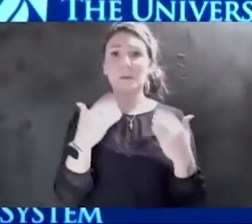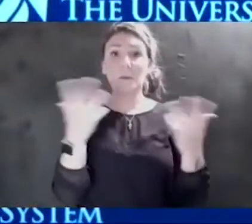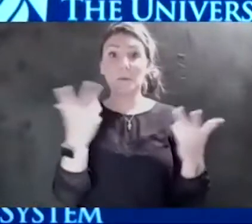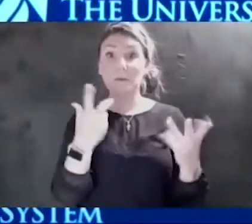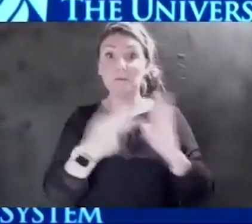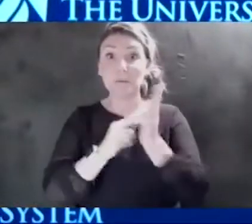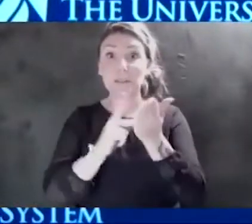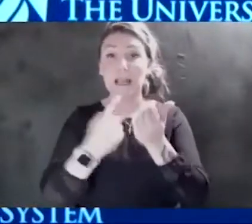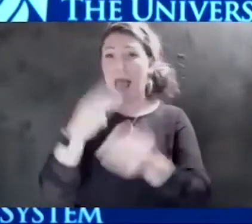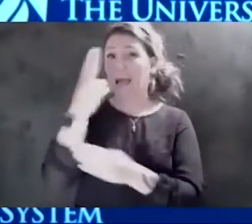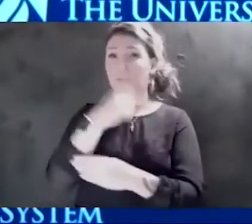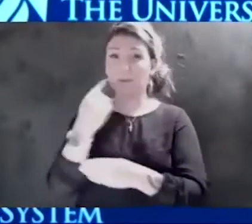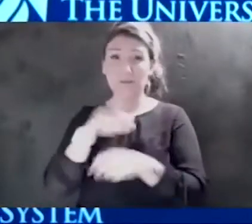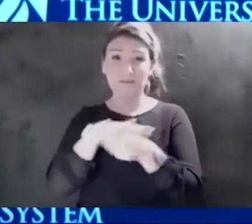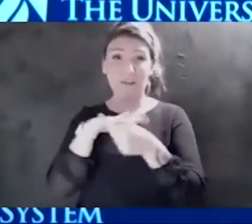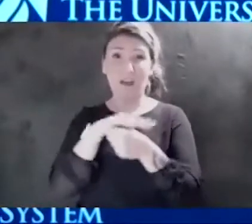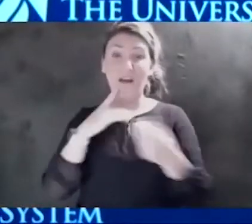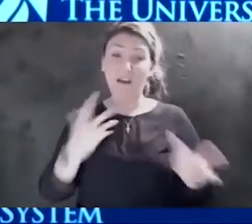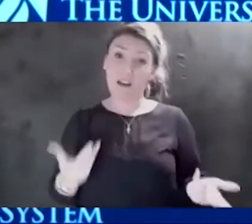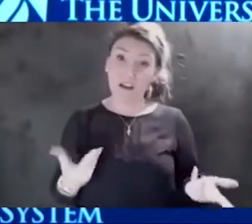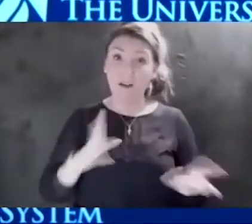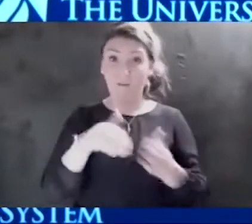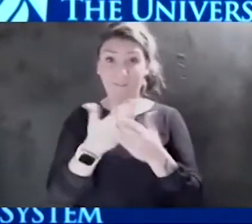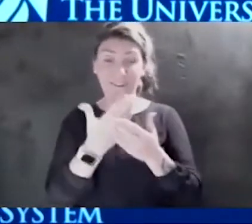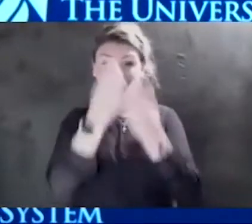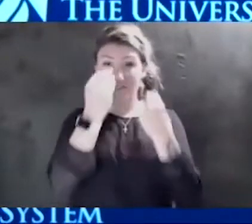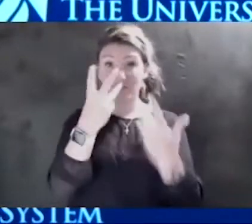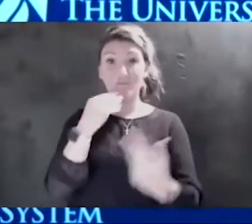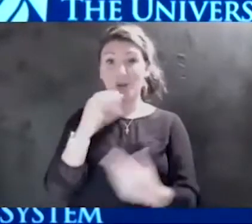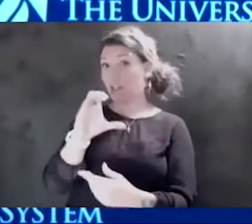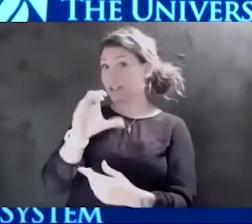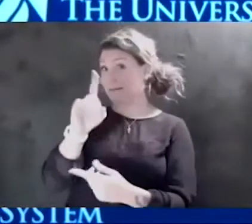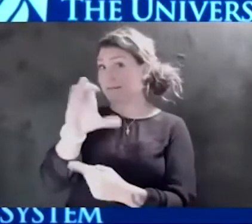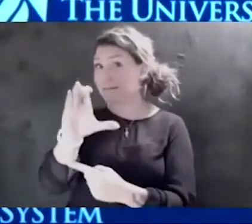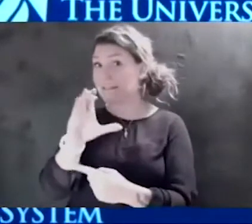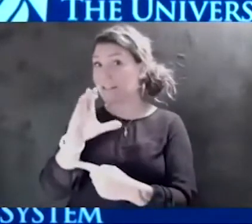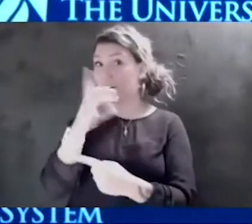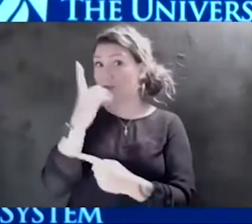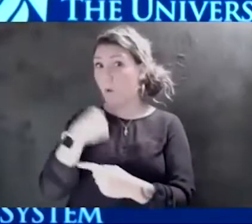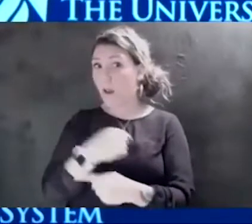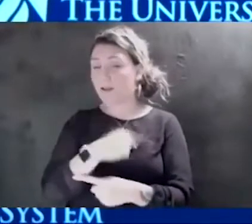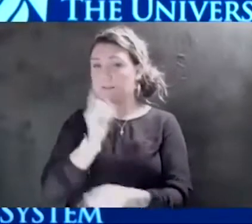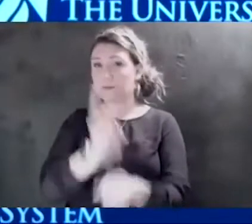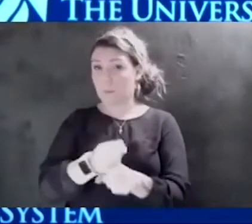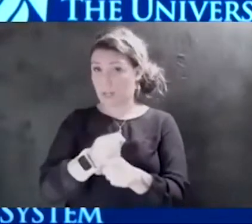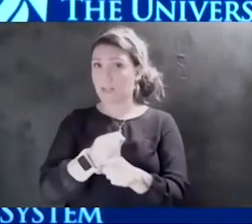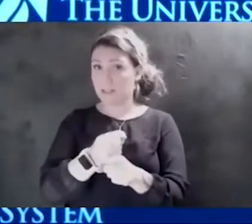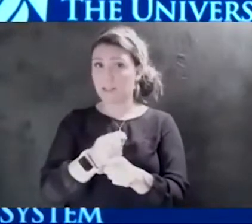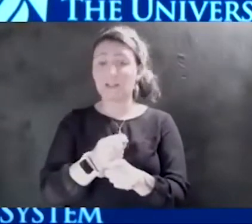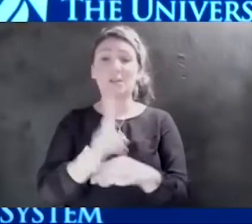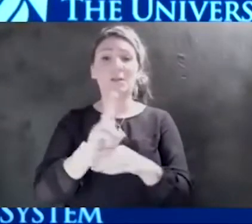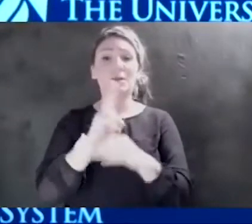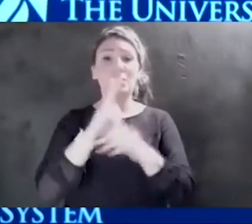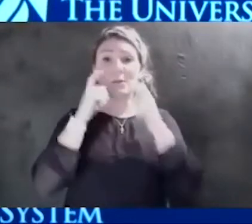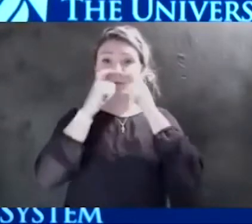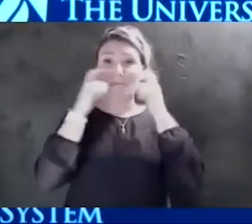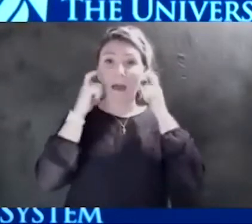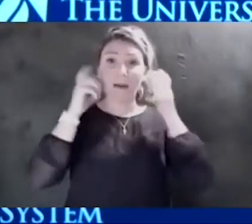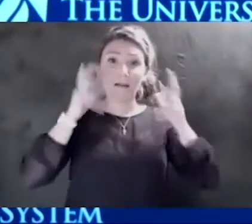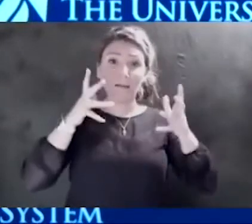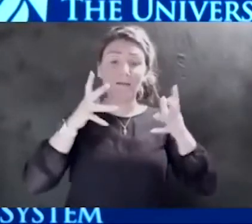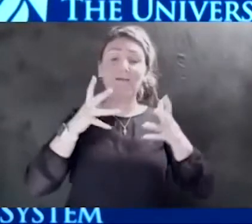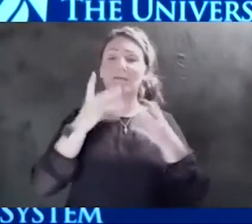So all the information the CDC is saying to us is right. Wear your masks, think about distancing, get